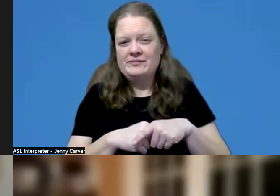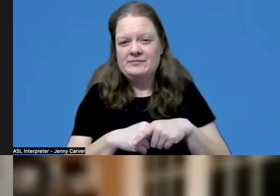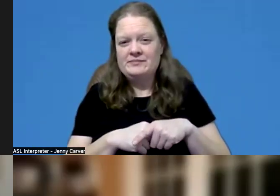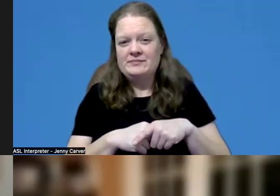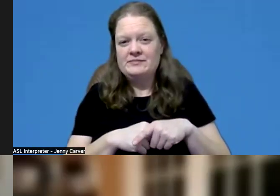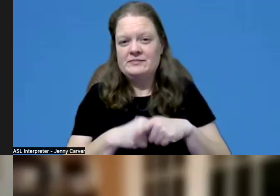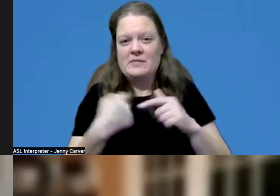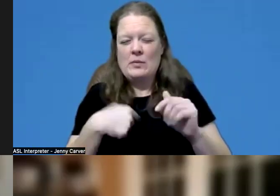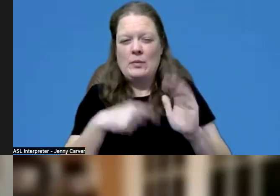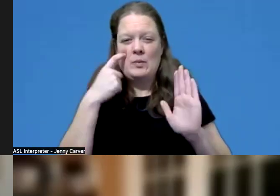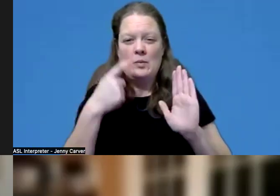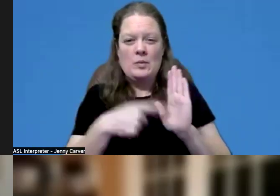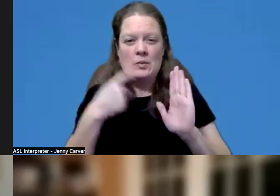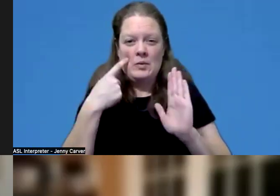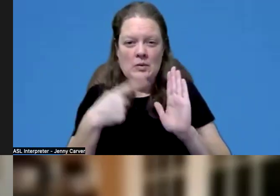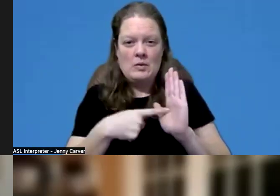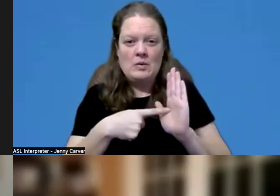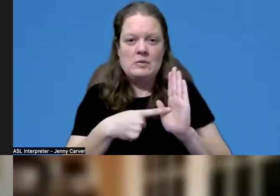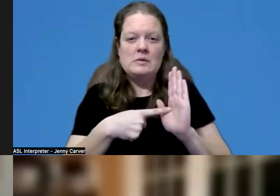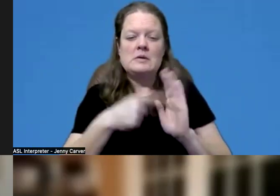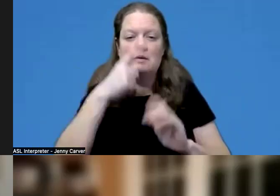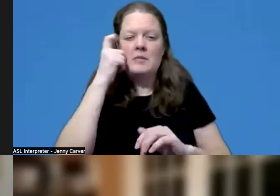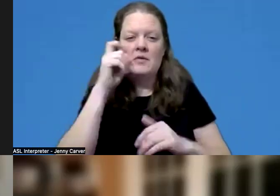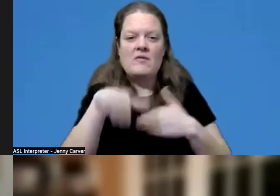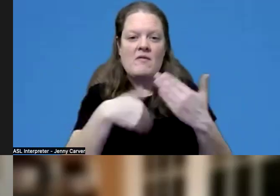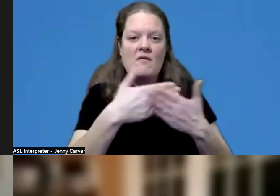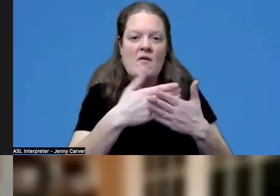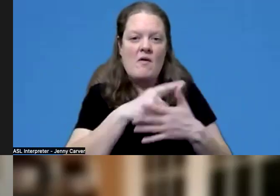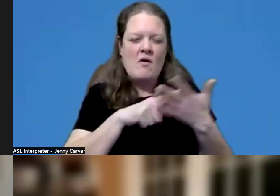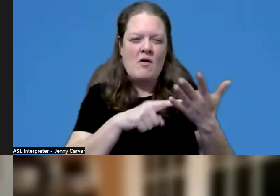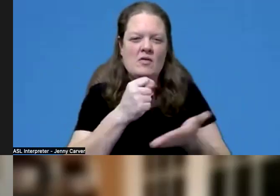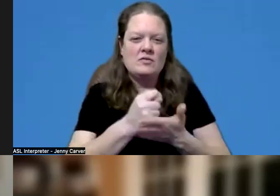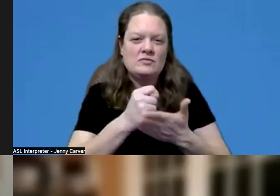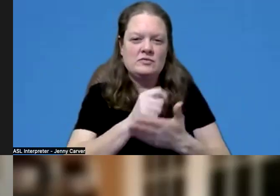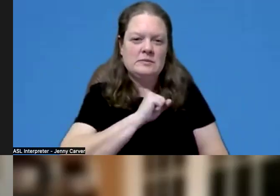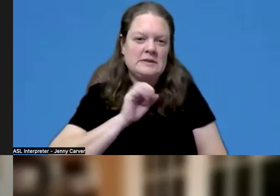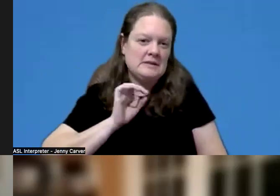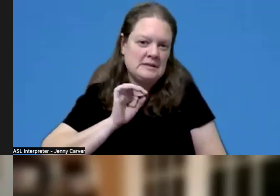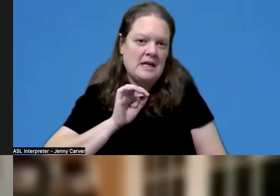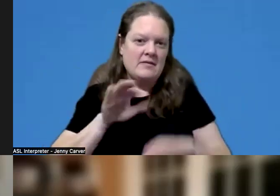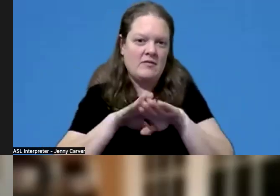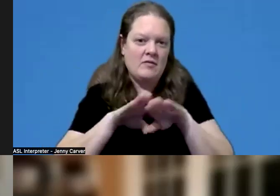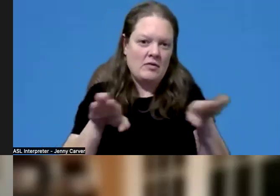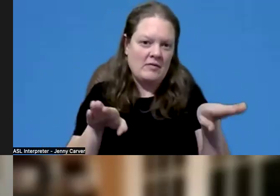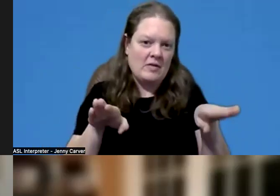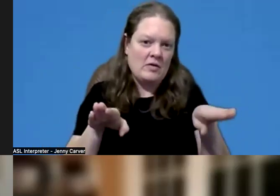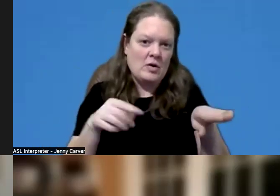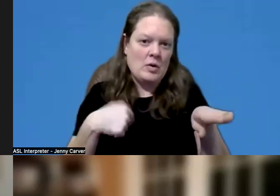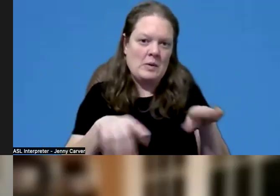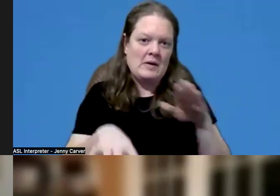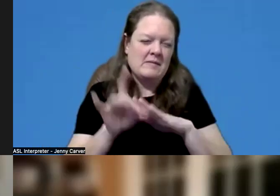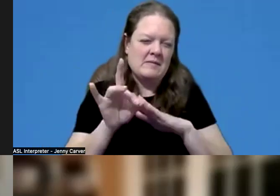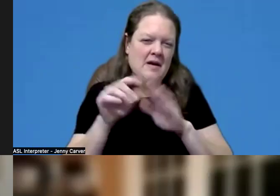we noticed that because all of the treatment staff are on the floor, we found that,